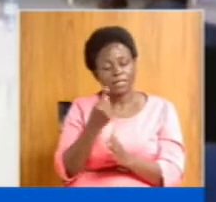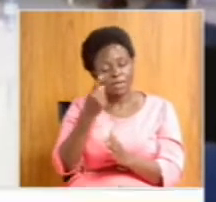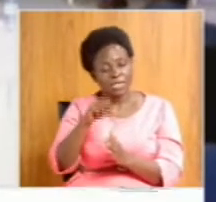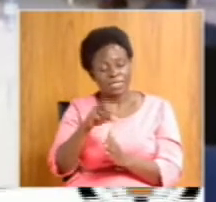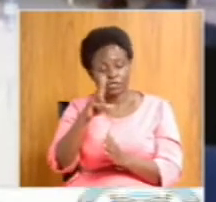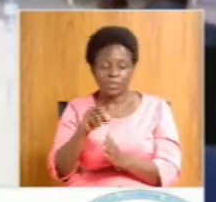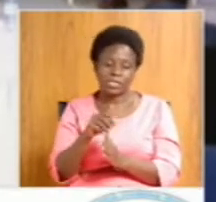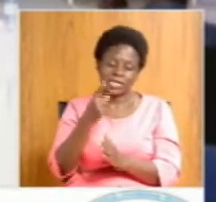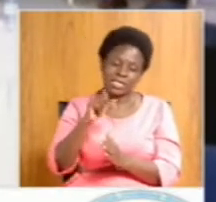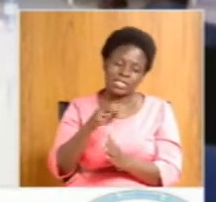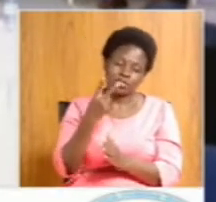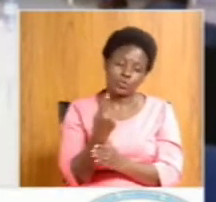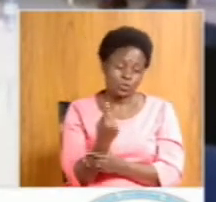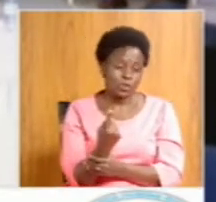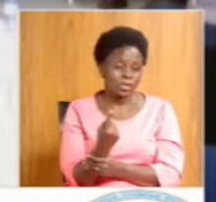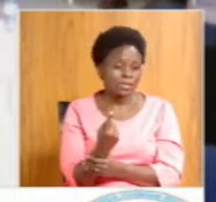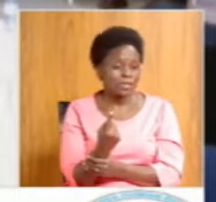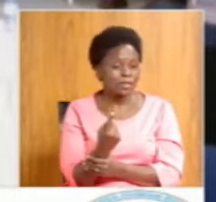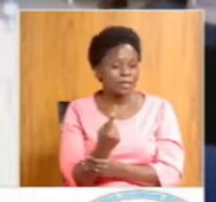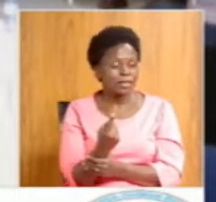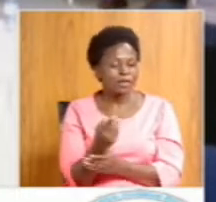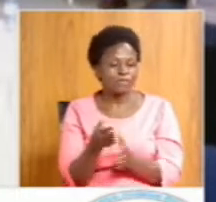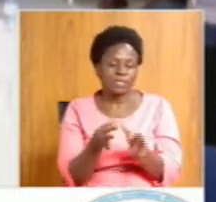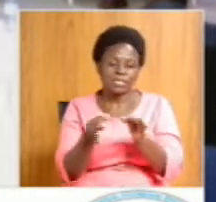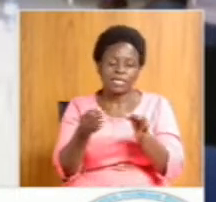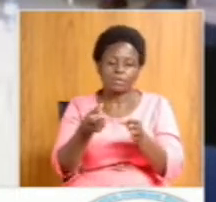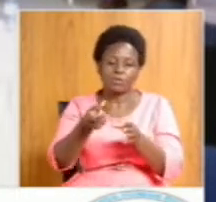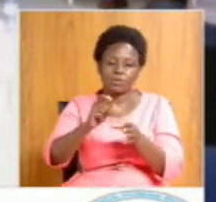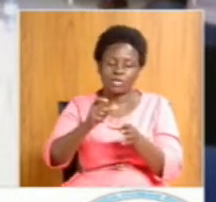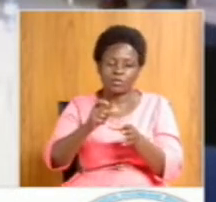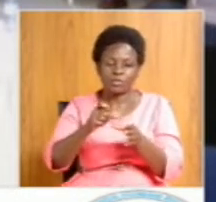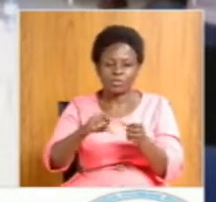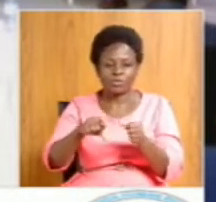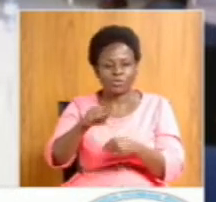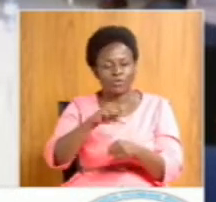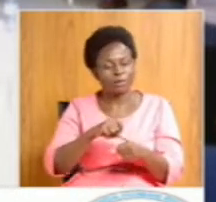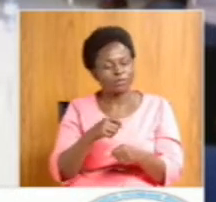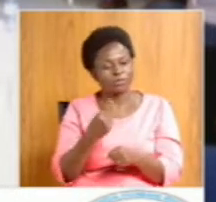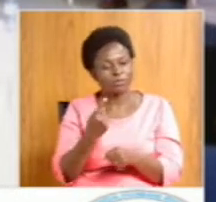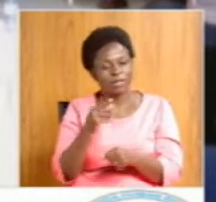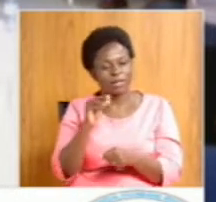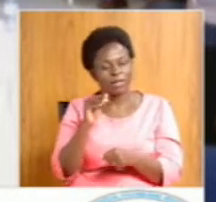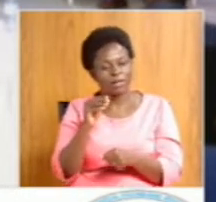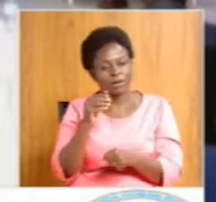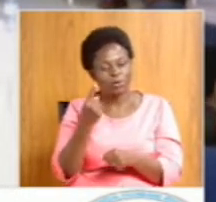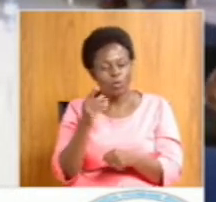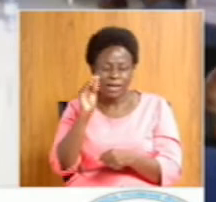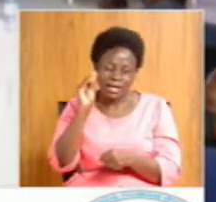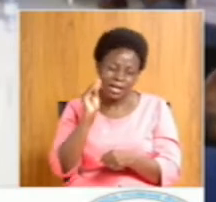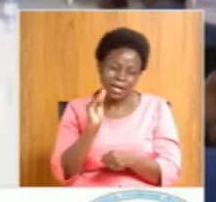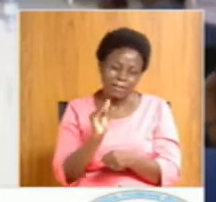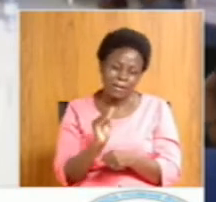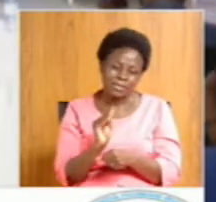and 2021 there has been a increase at least of about 1 percent 2020 and 2021